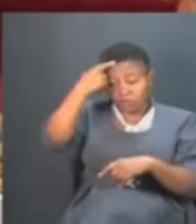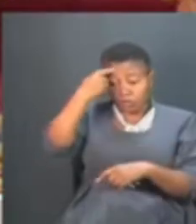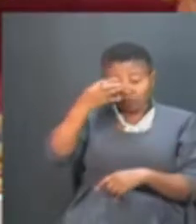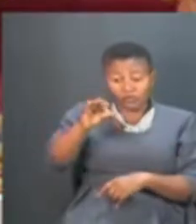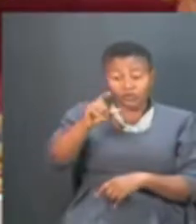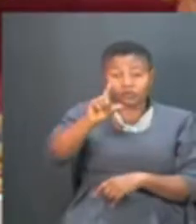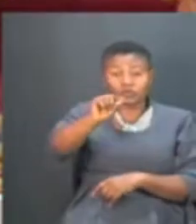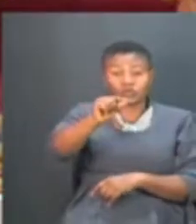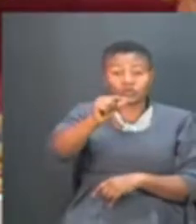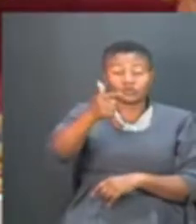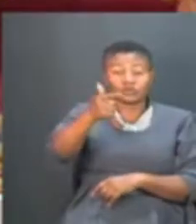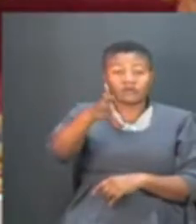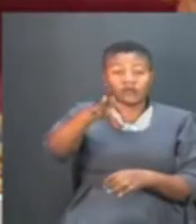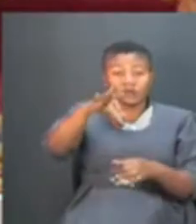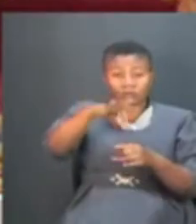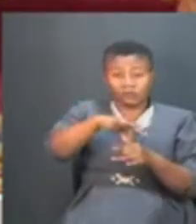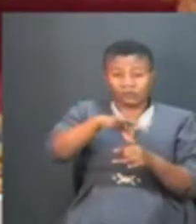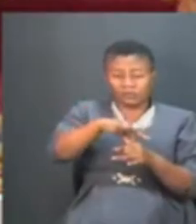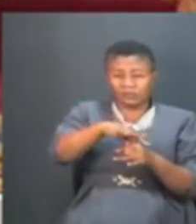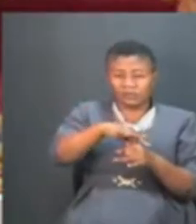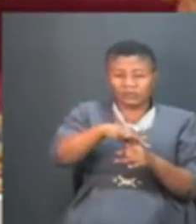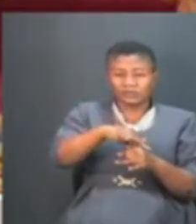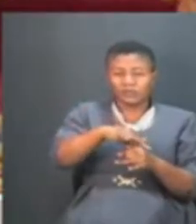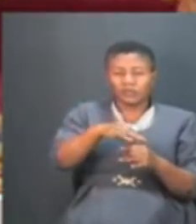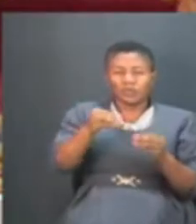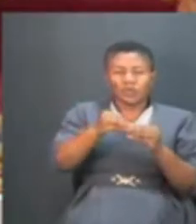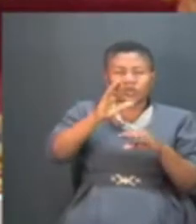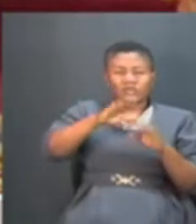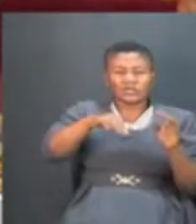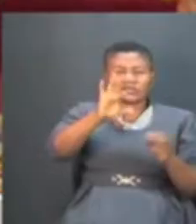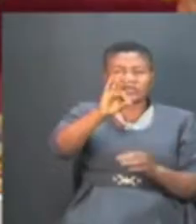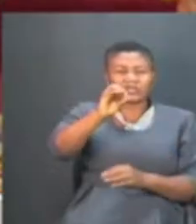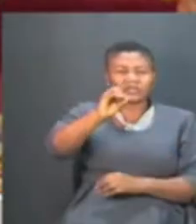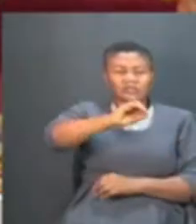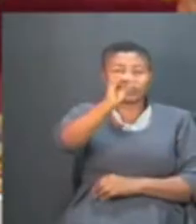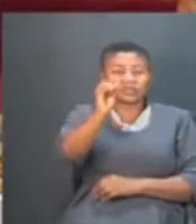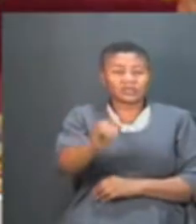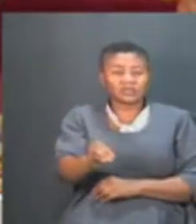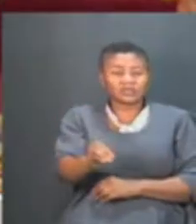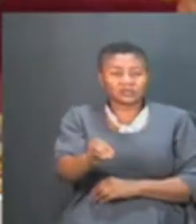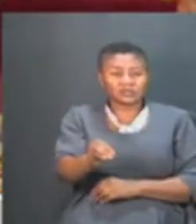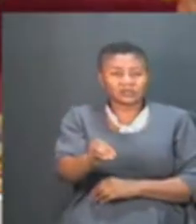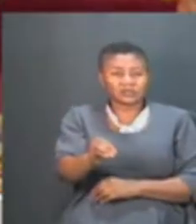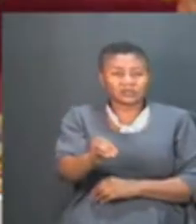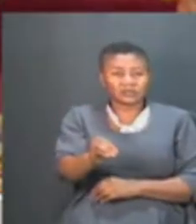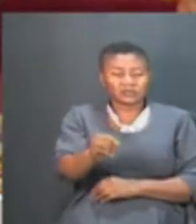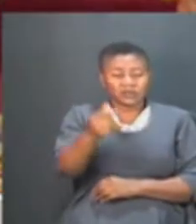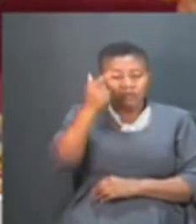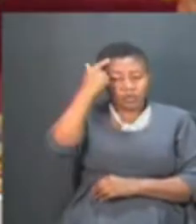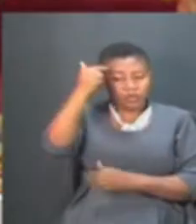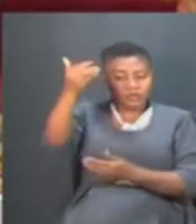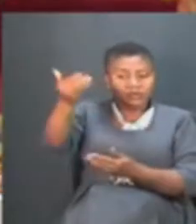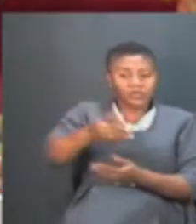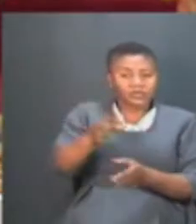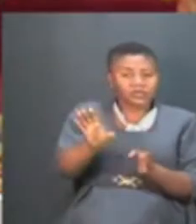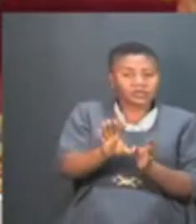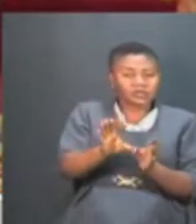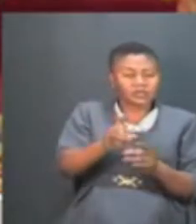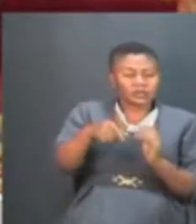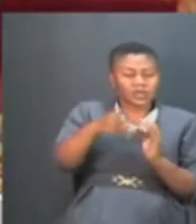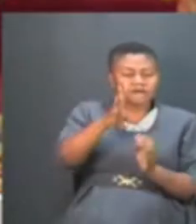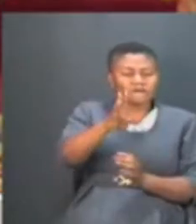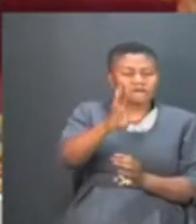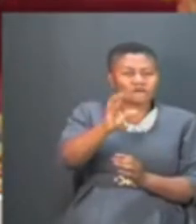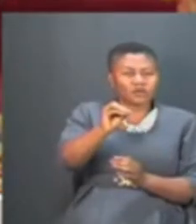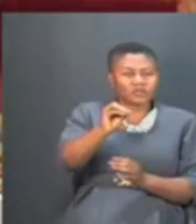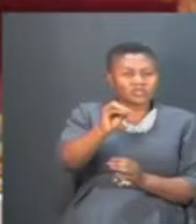election, more than 90%, simply because they raised certificates in excess of 40 billion Ghana cedi and they were not being paid.